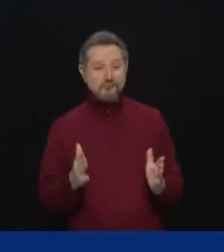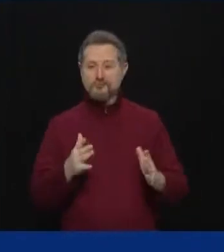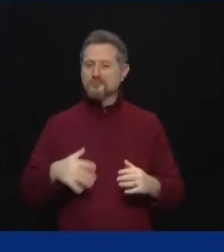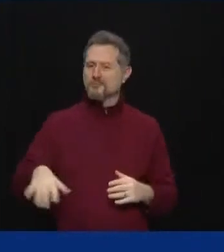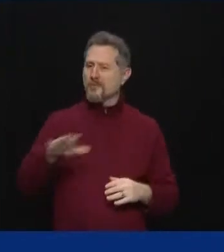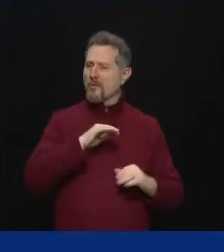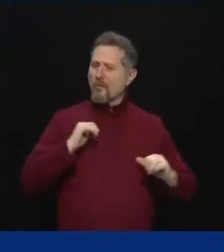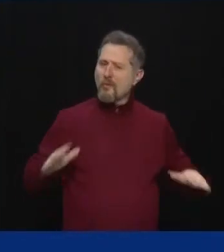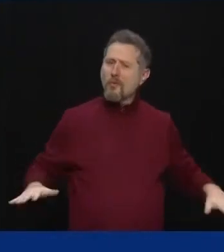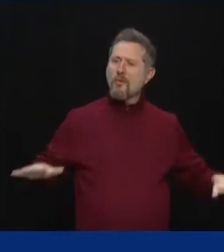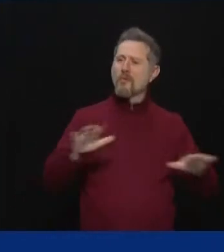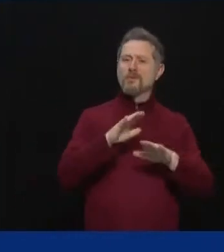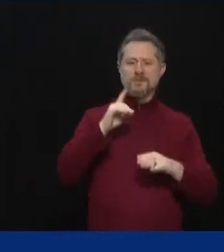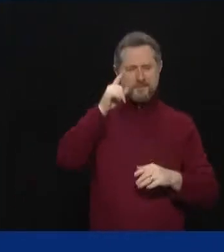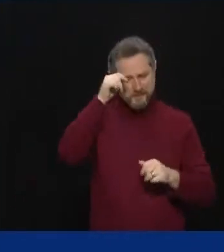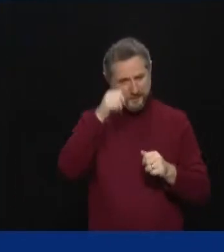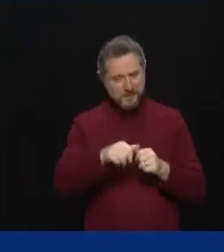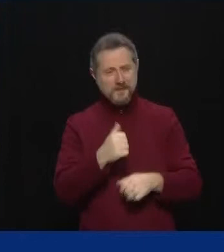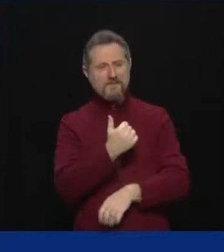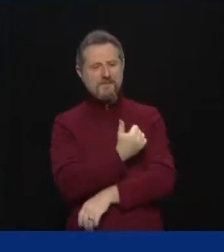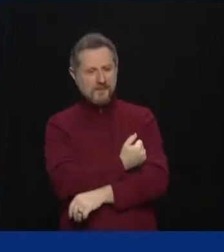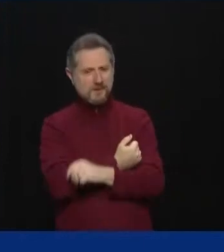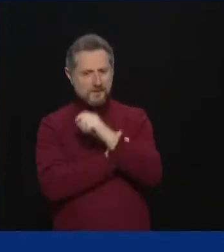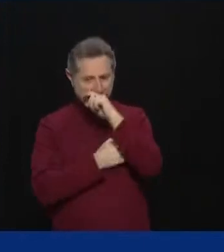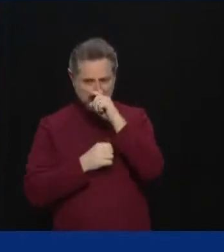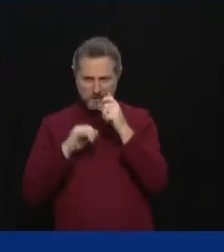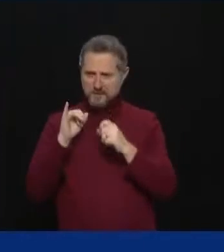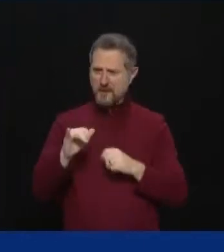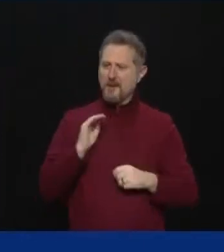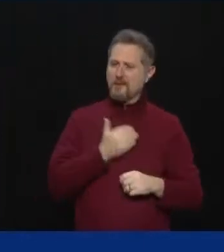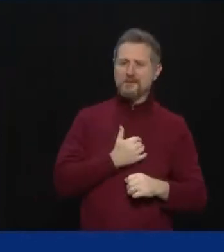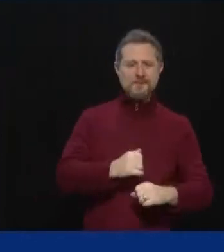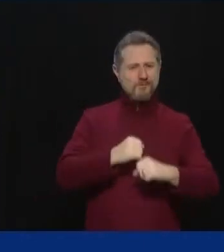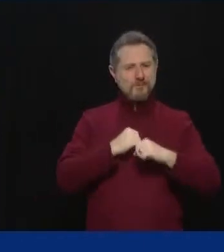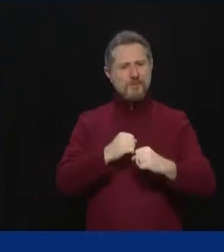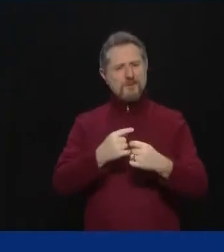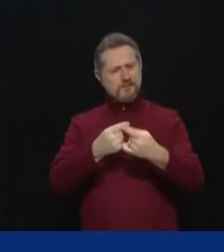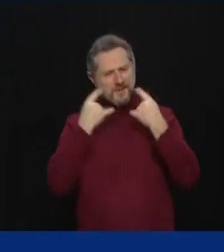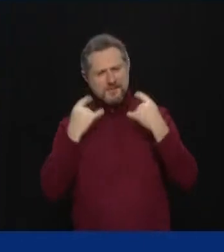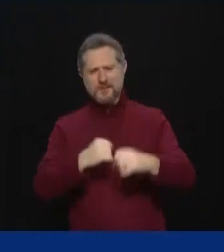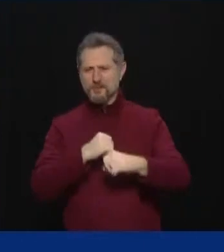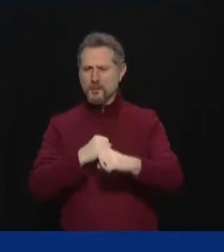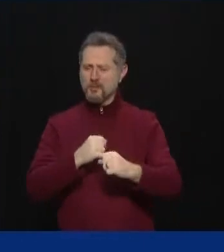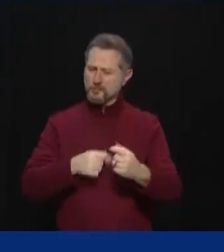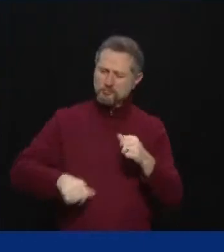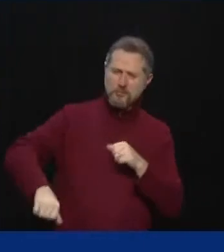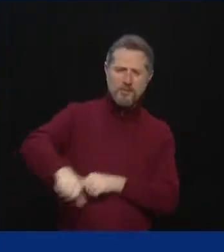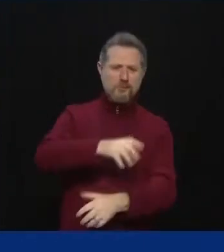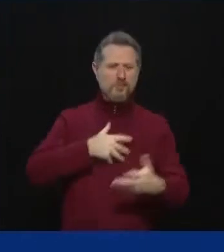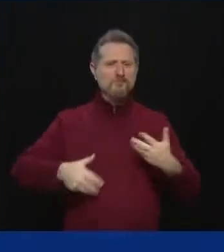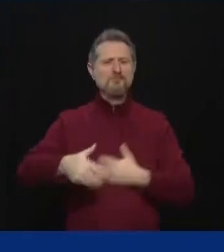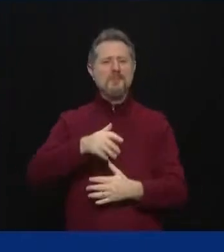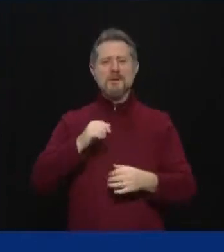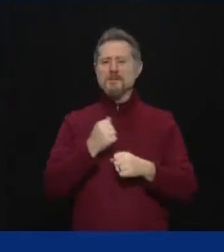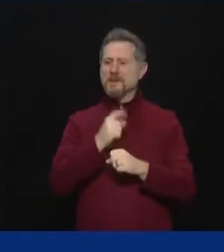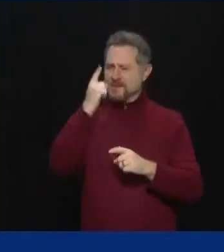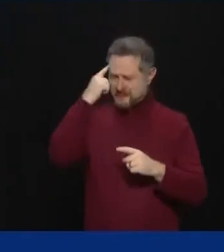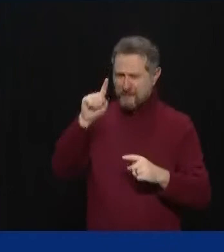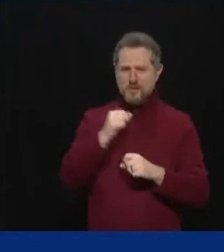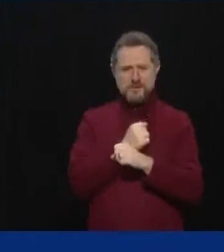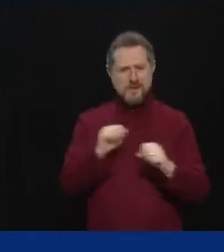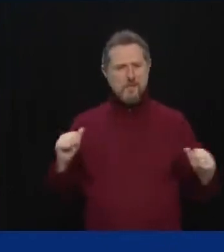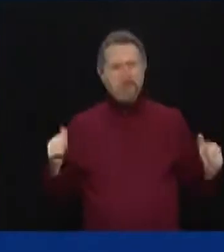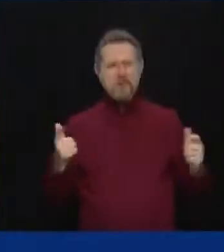that vaccine is how we protect ourselves. Masking is how we protect each other. I want everyone to be safe, be smart. We're in this